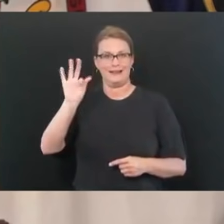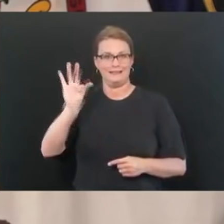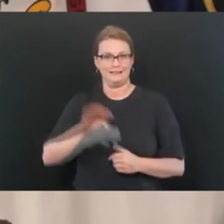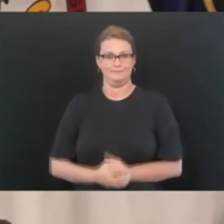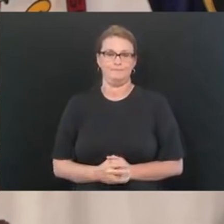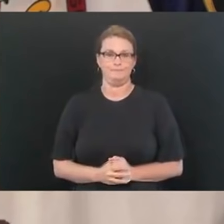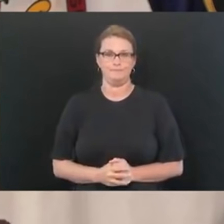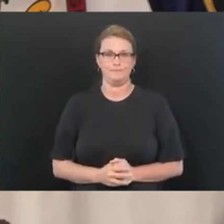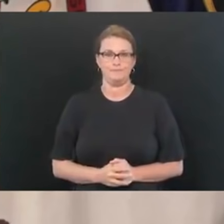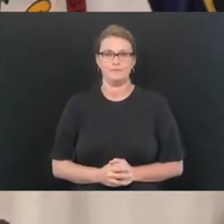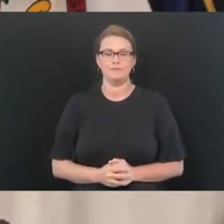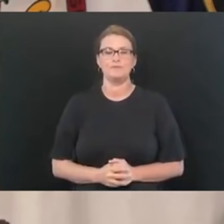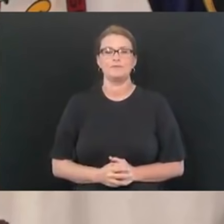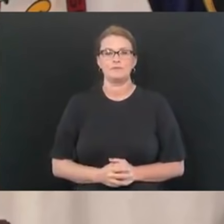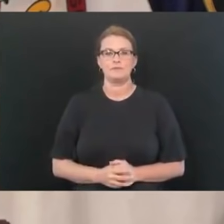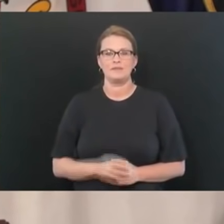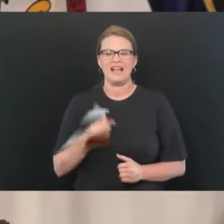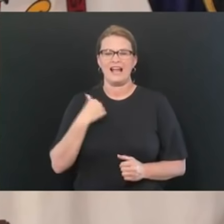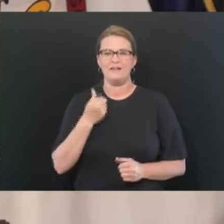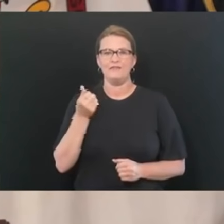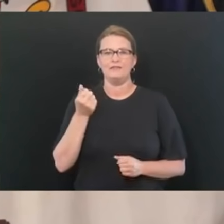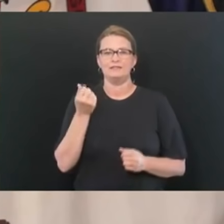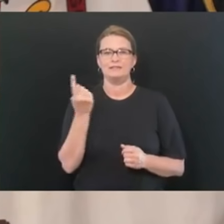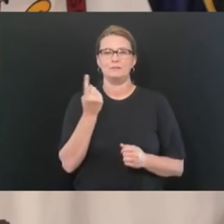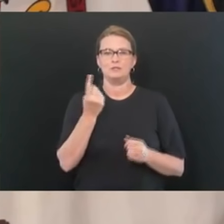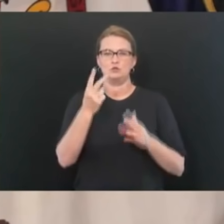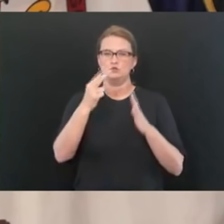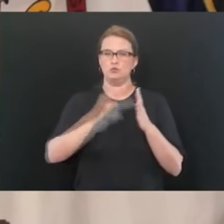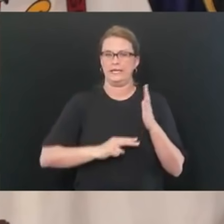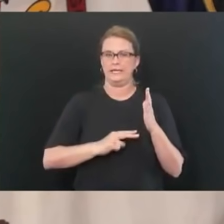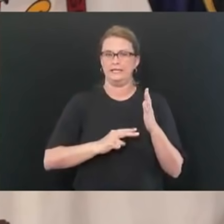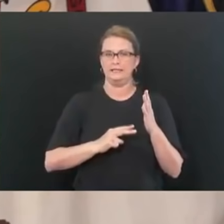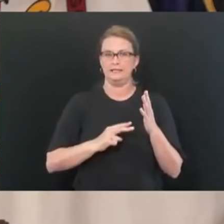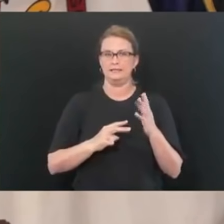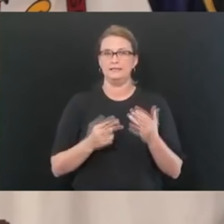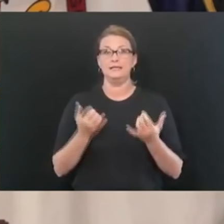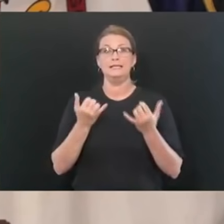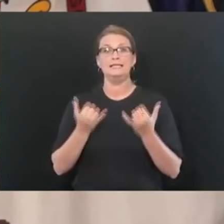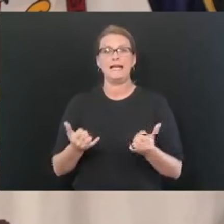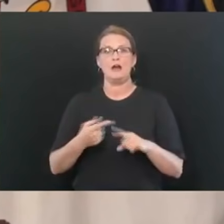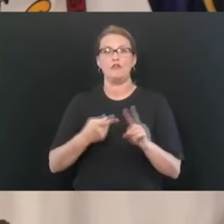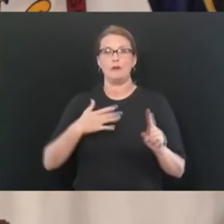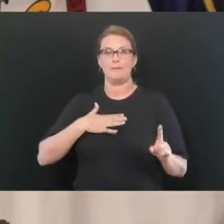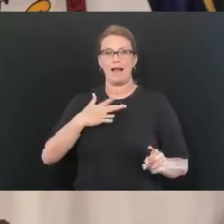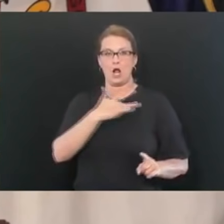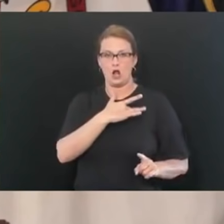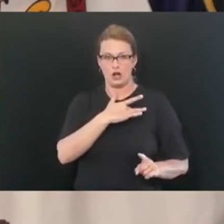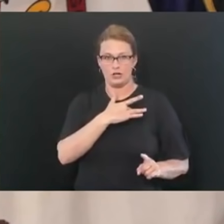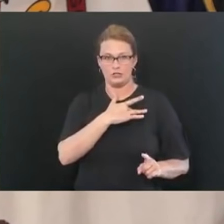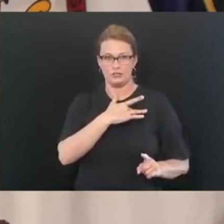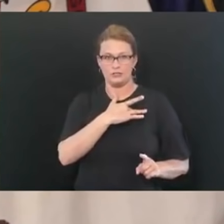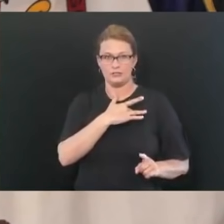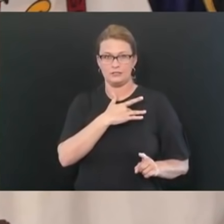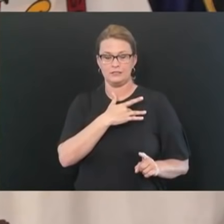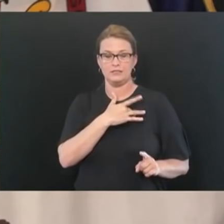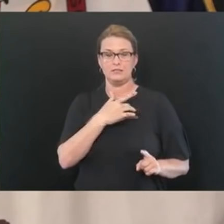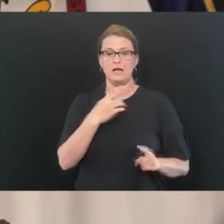want to read to you just a very little bit. Now, from my heart, I would tell you